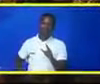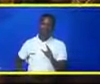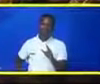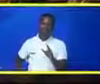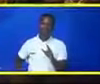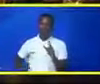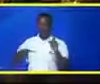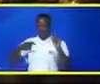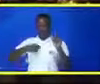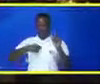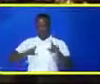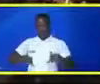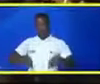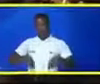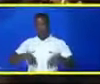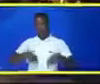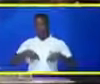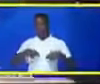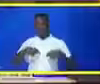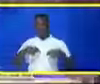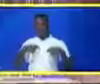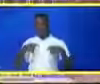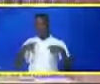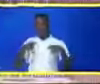I am a life that was